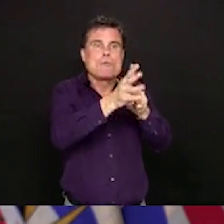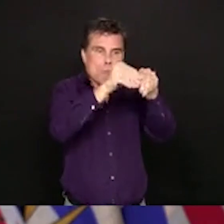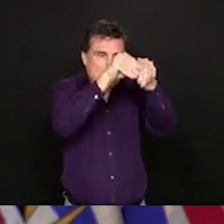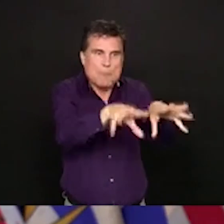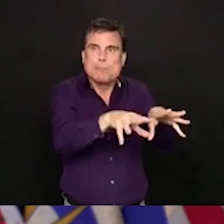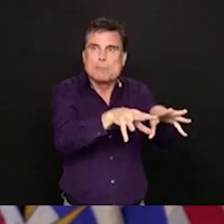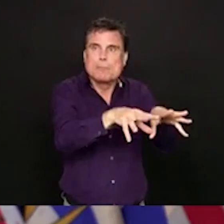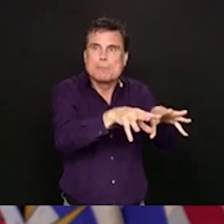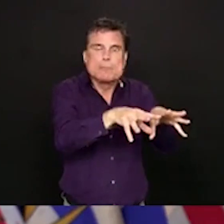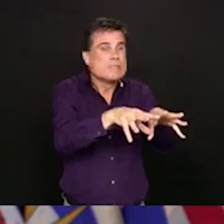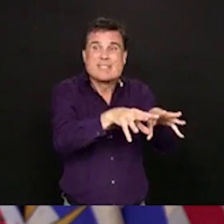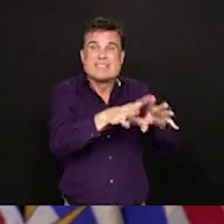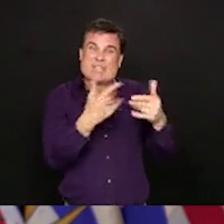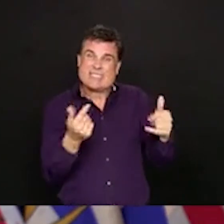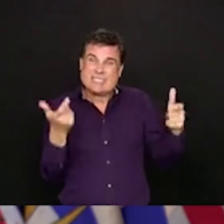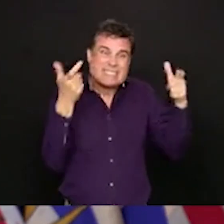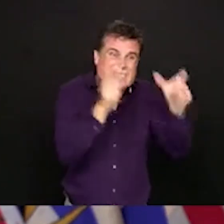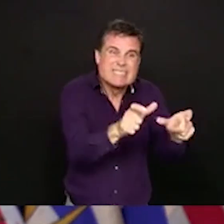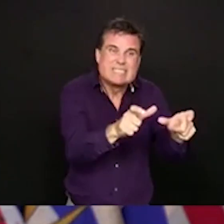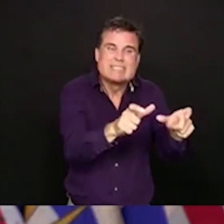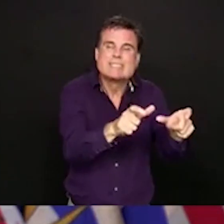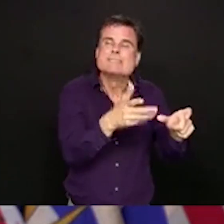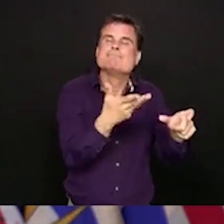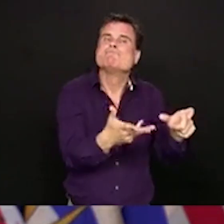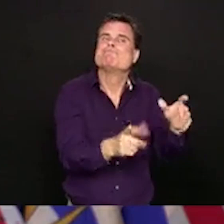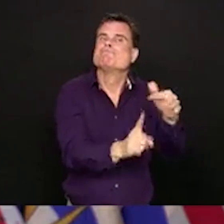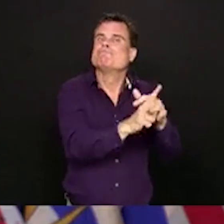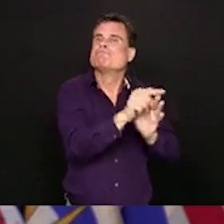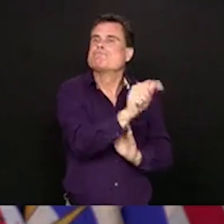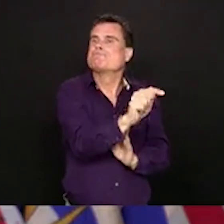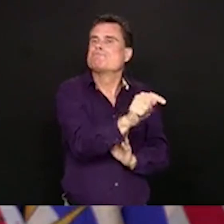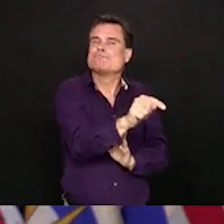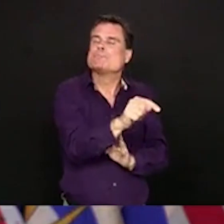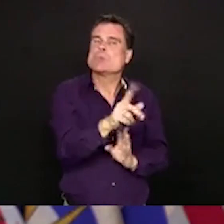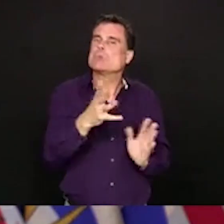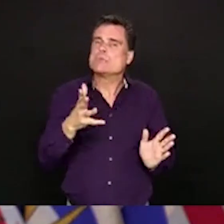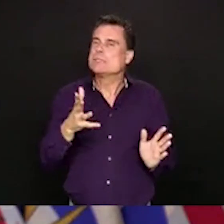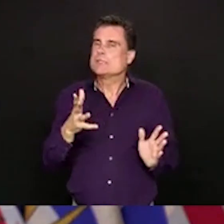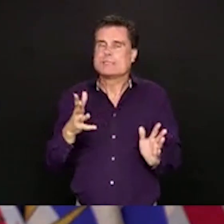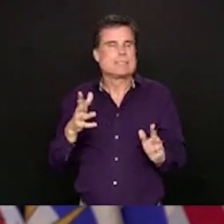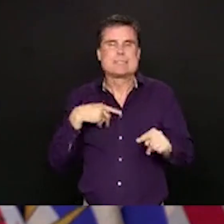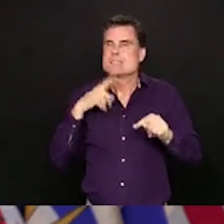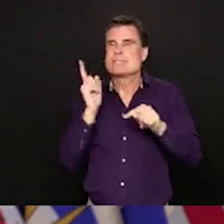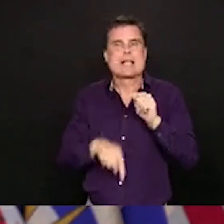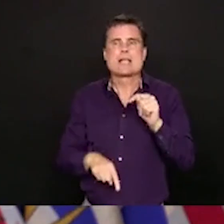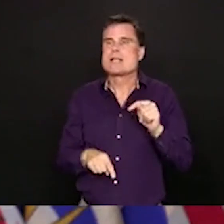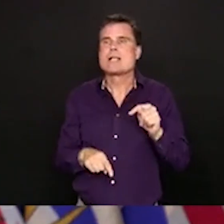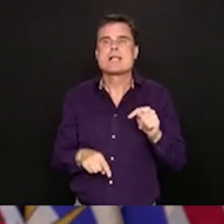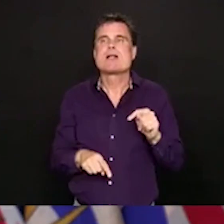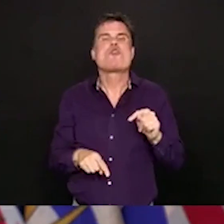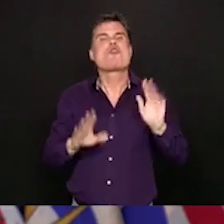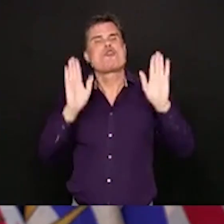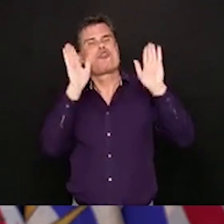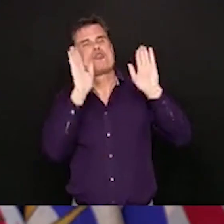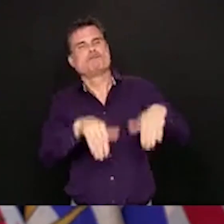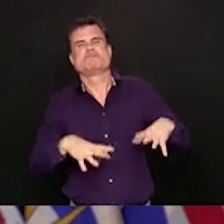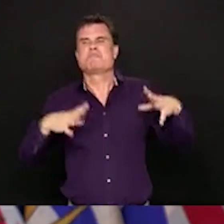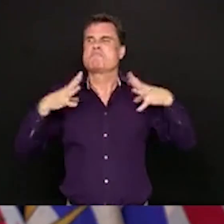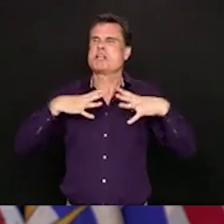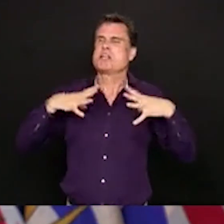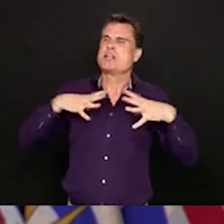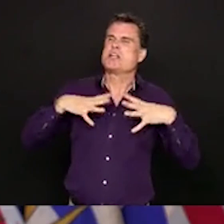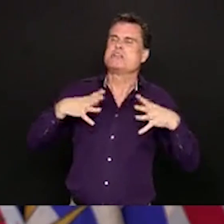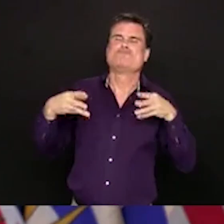ill, to recognize it in ourselves, and to stay away from others and break those chains of transmission before we get those